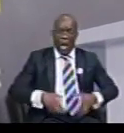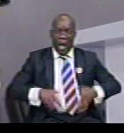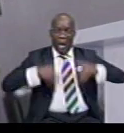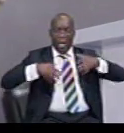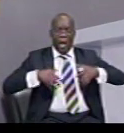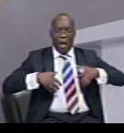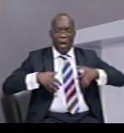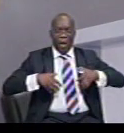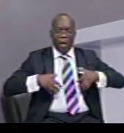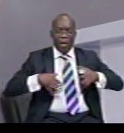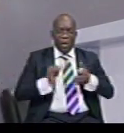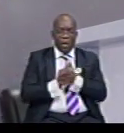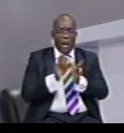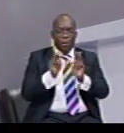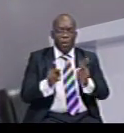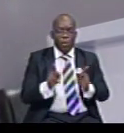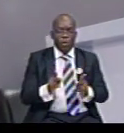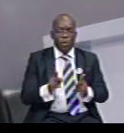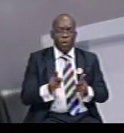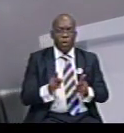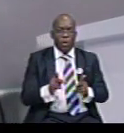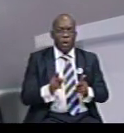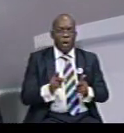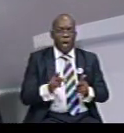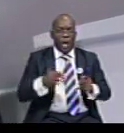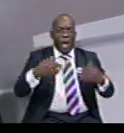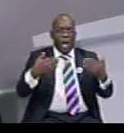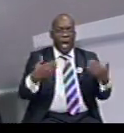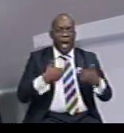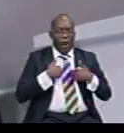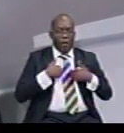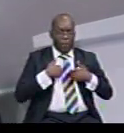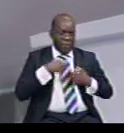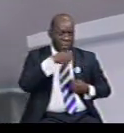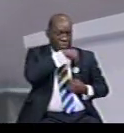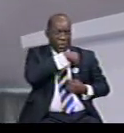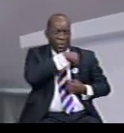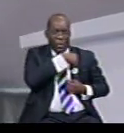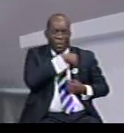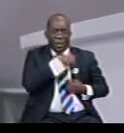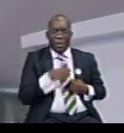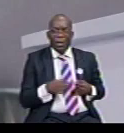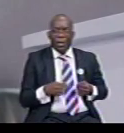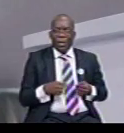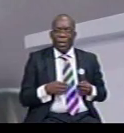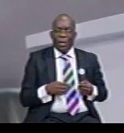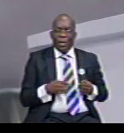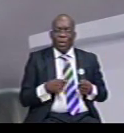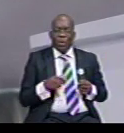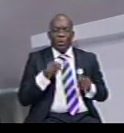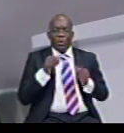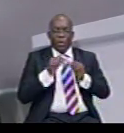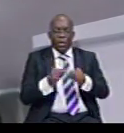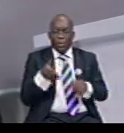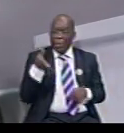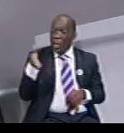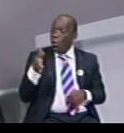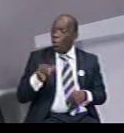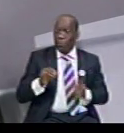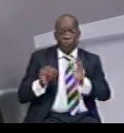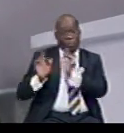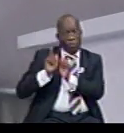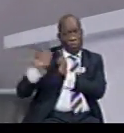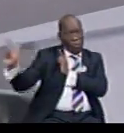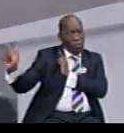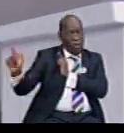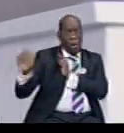that people carry out in their lives, it's like, stay where you are, I'm staying where I am.